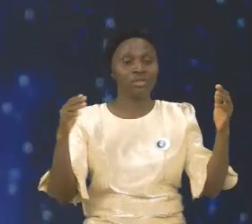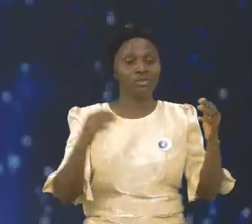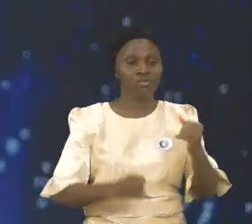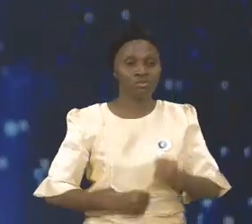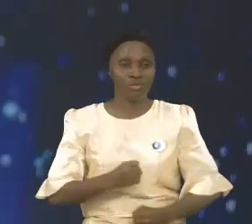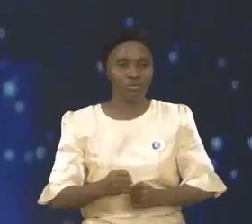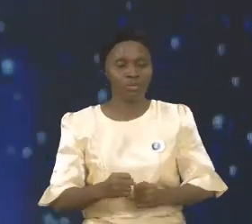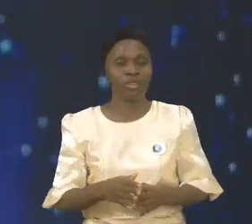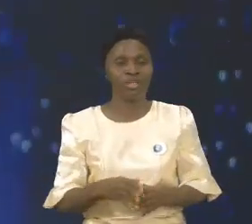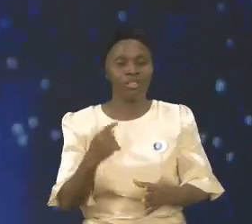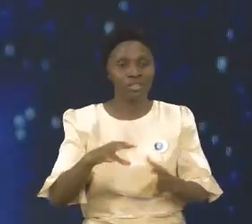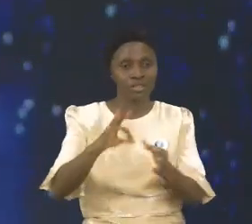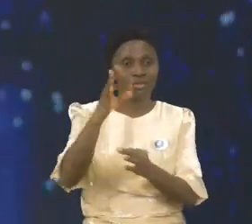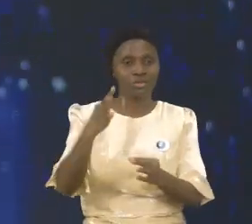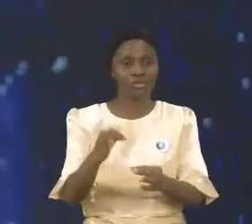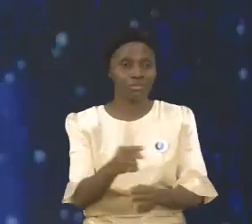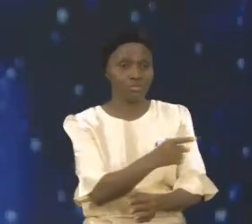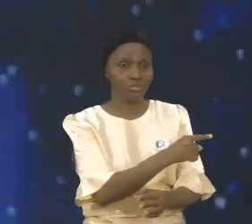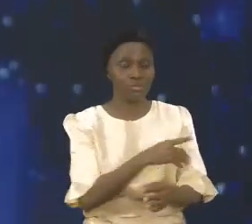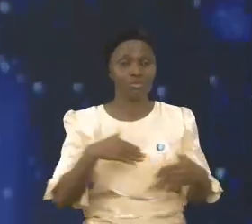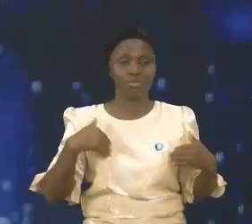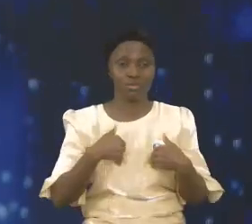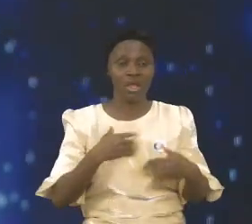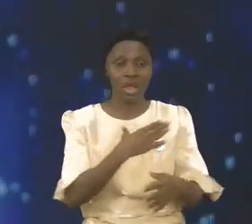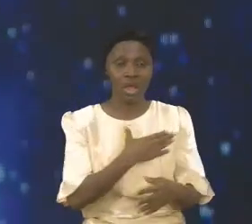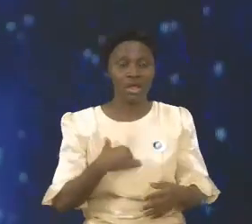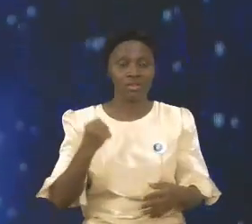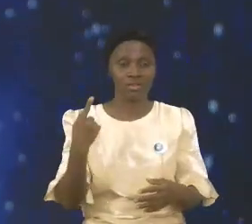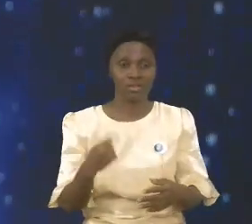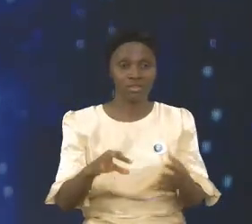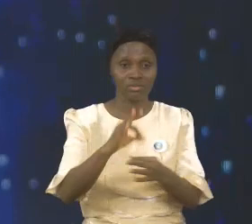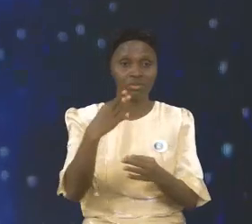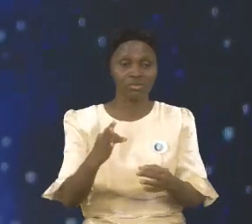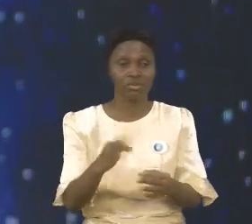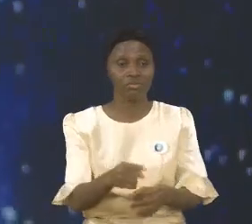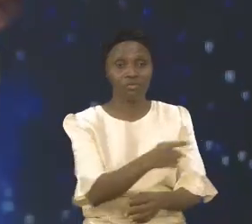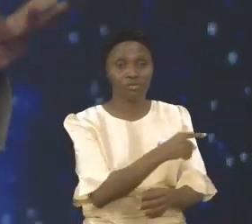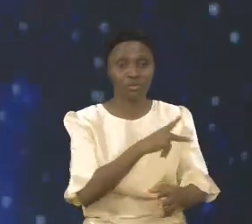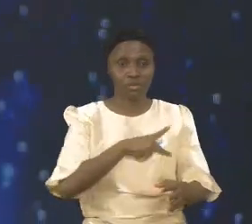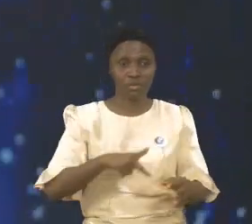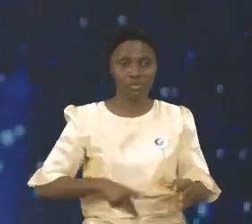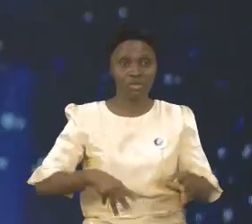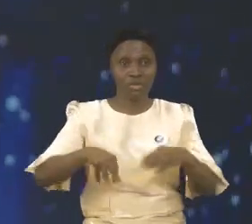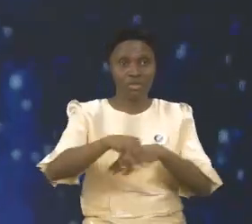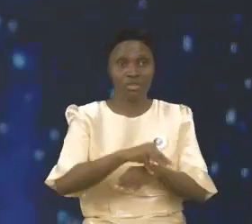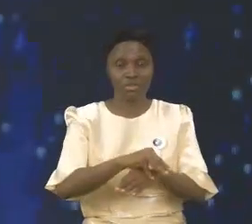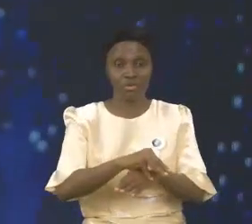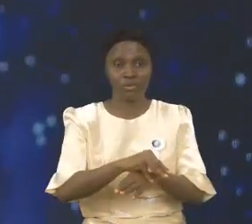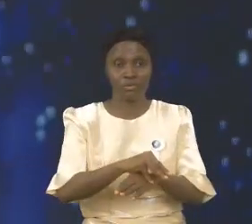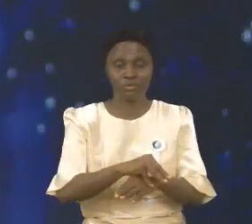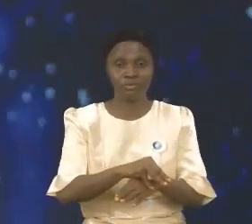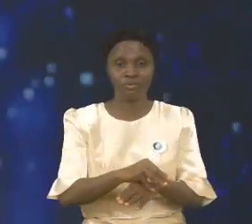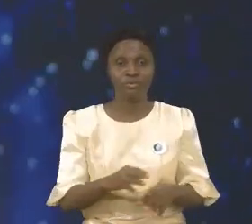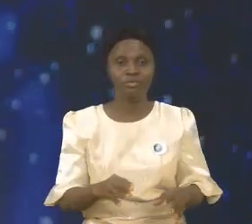those beasts and the spirits of those emperors of the empires, they fought against